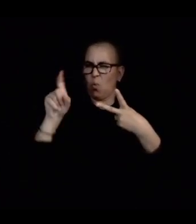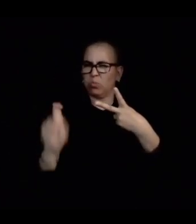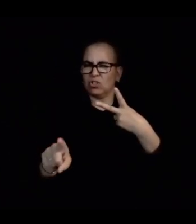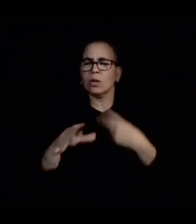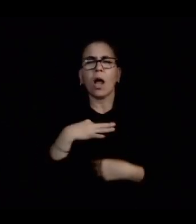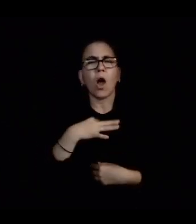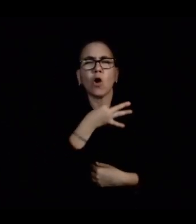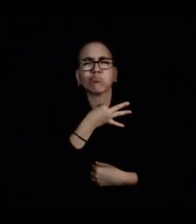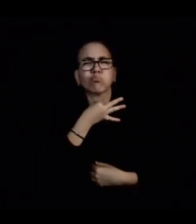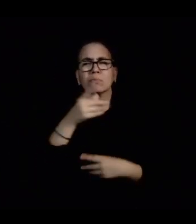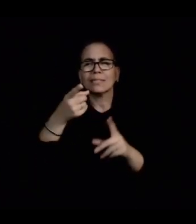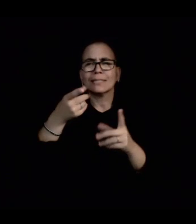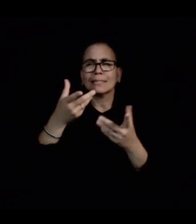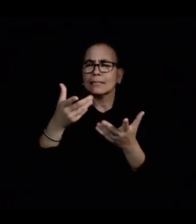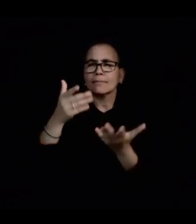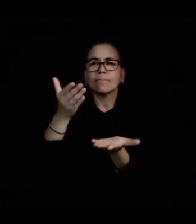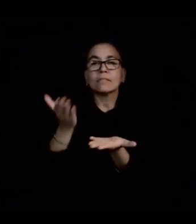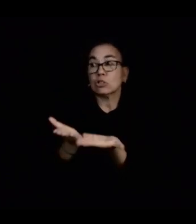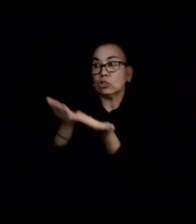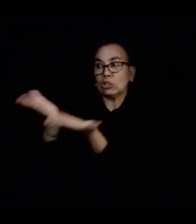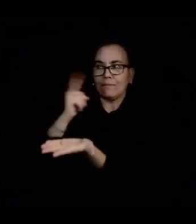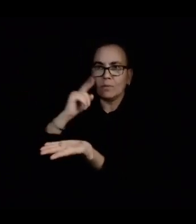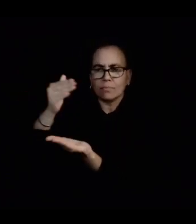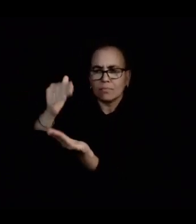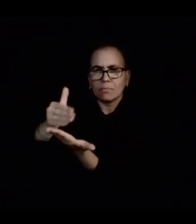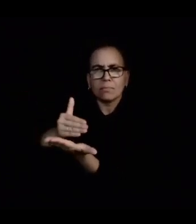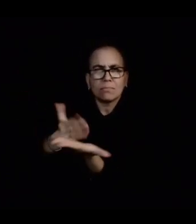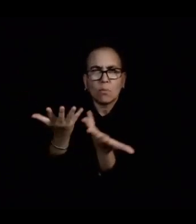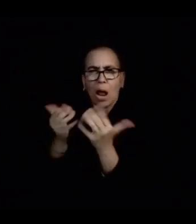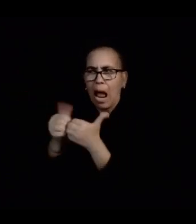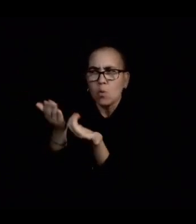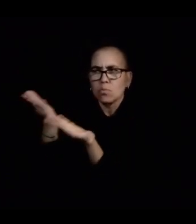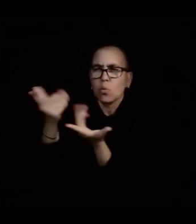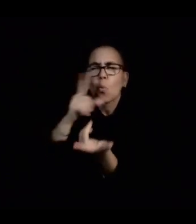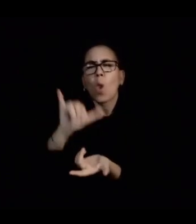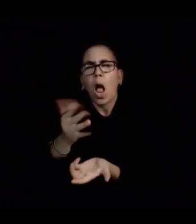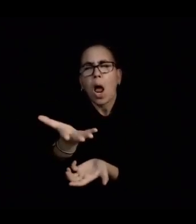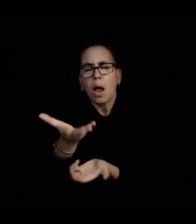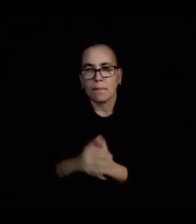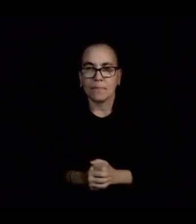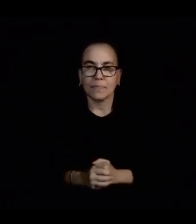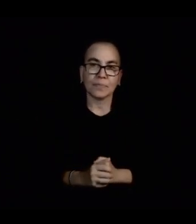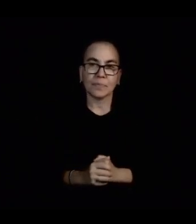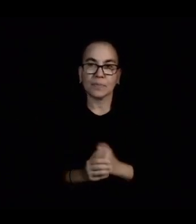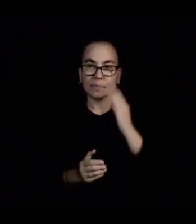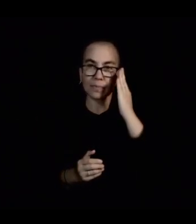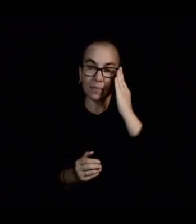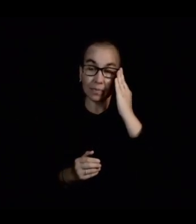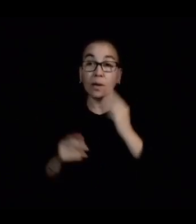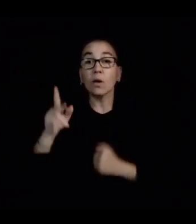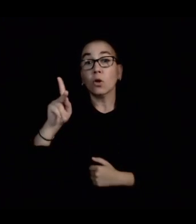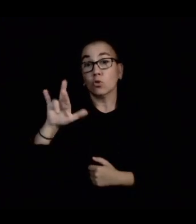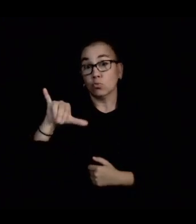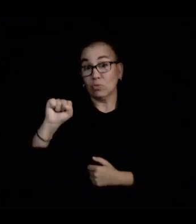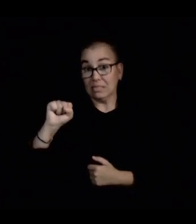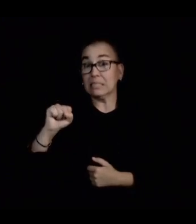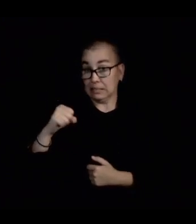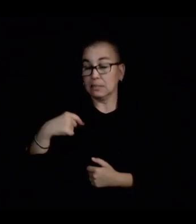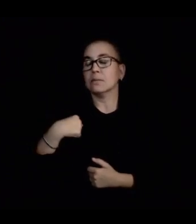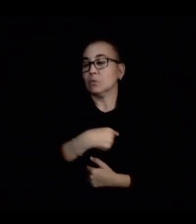It's a matter of, talking with the management and going through, and we did a site visit to say,